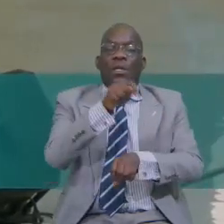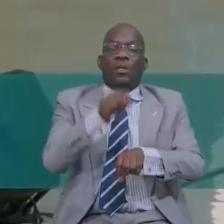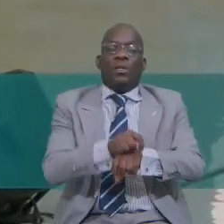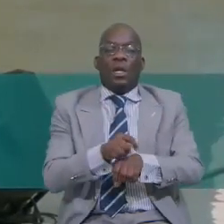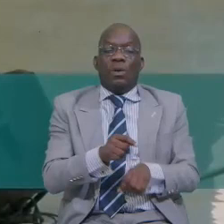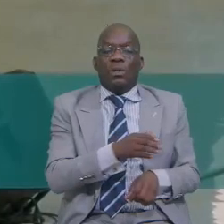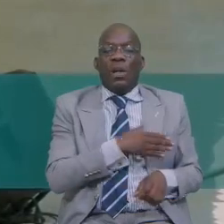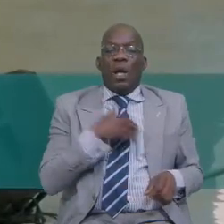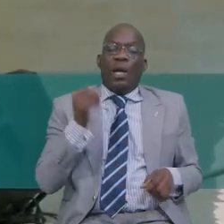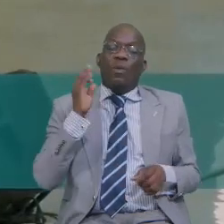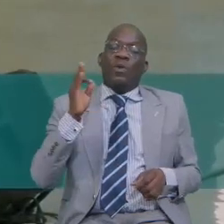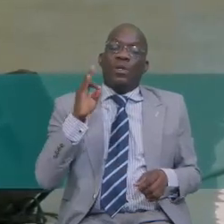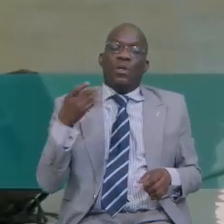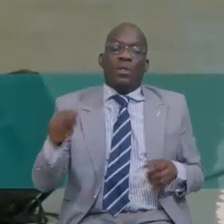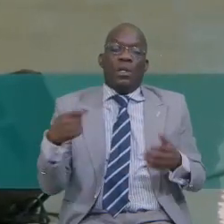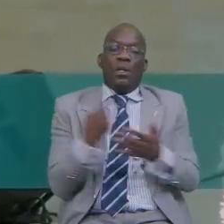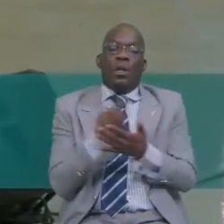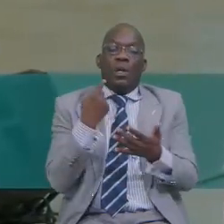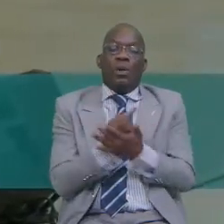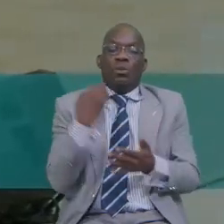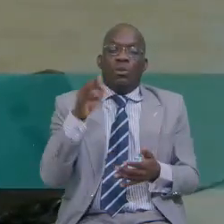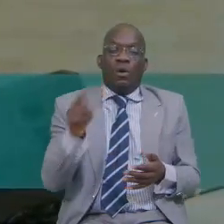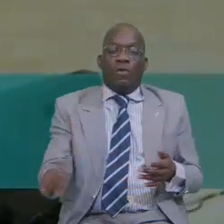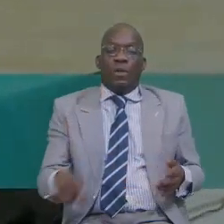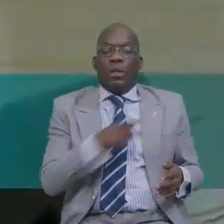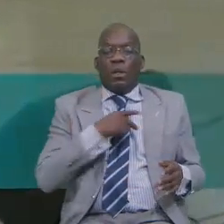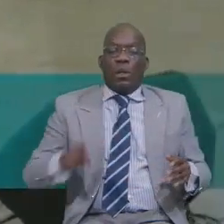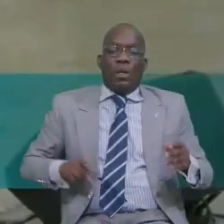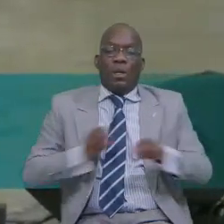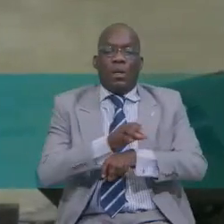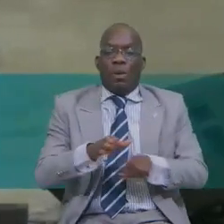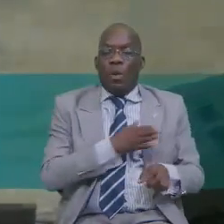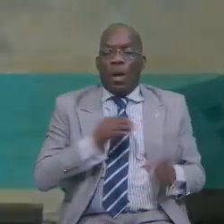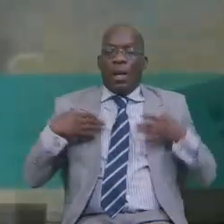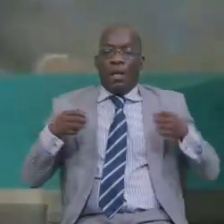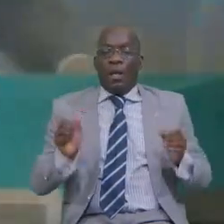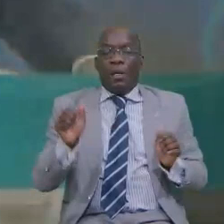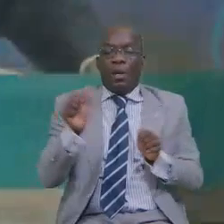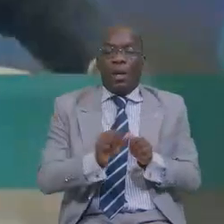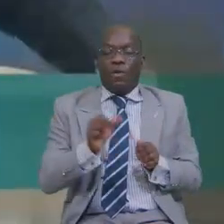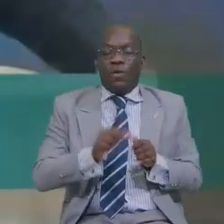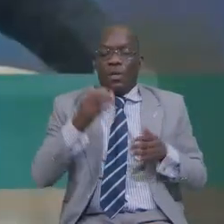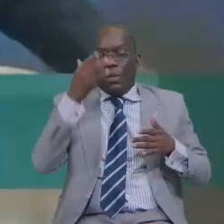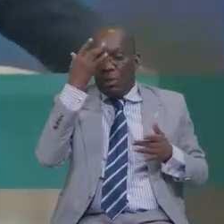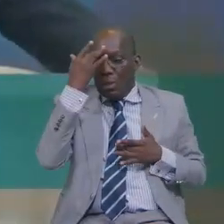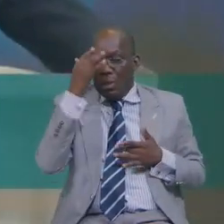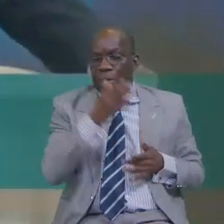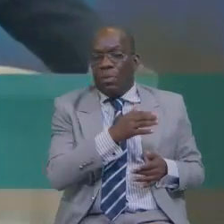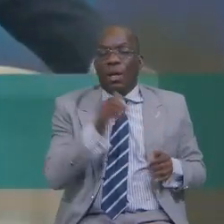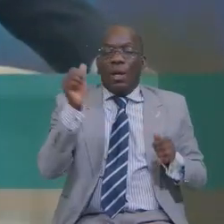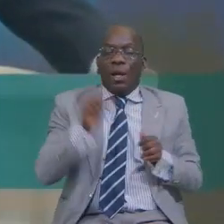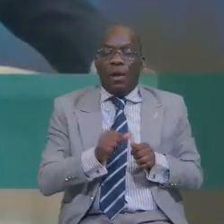the gospel of the kingdom, and healing every sickness, every